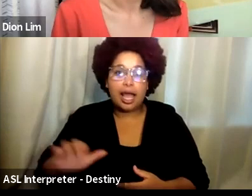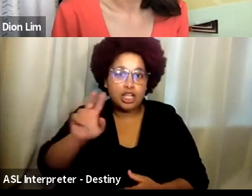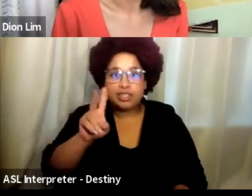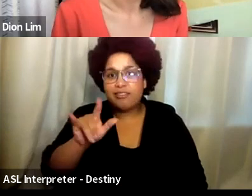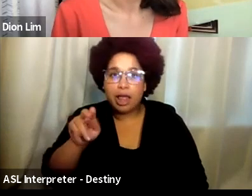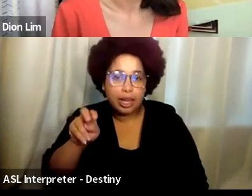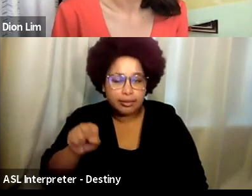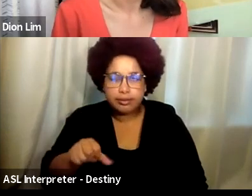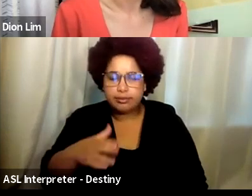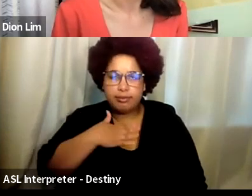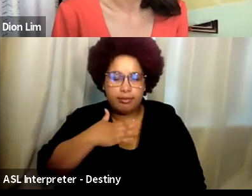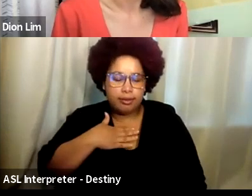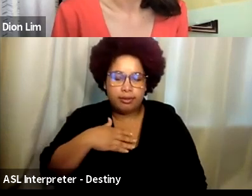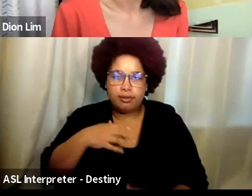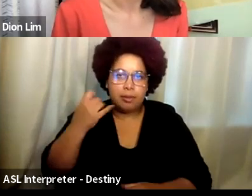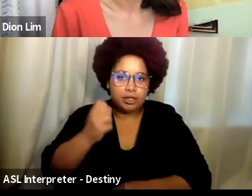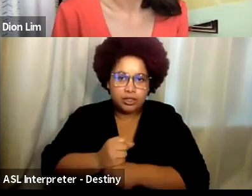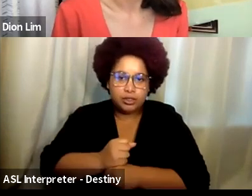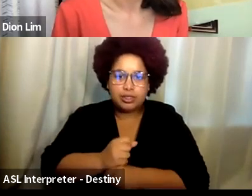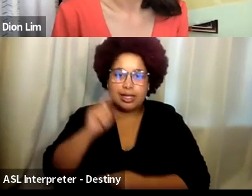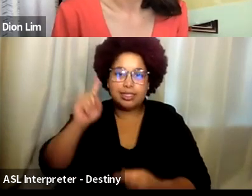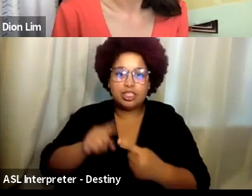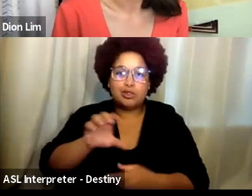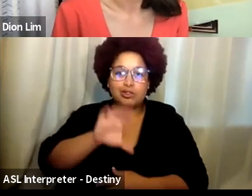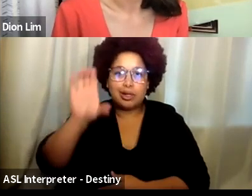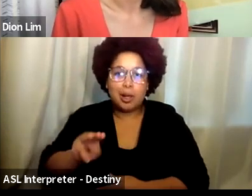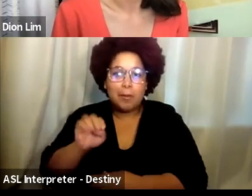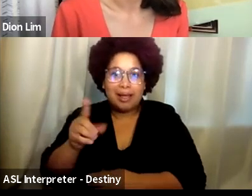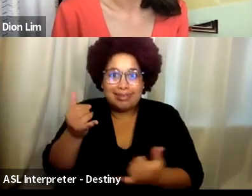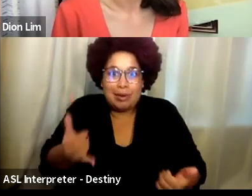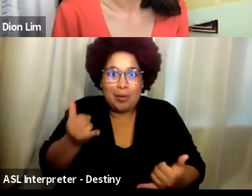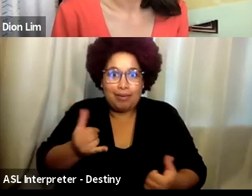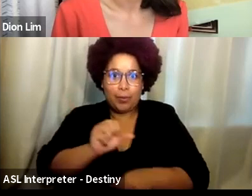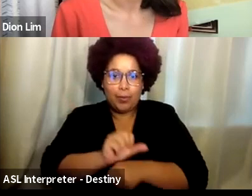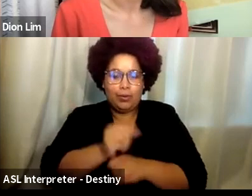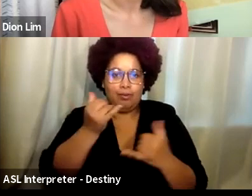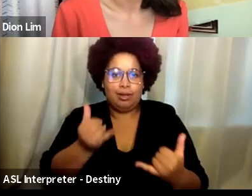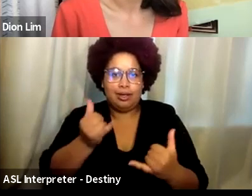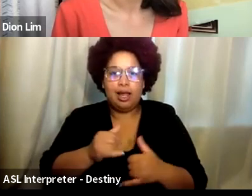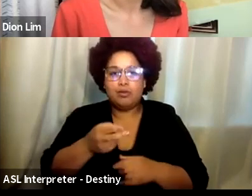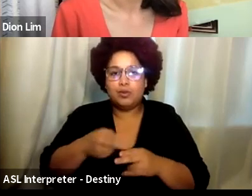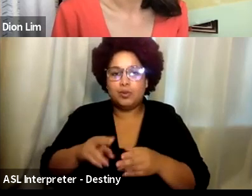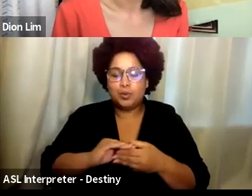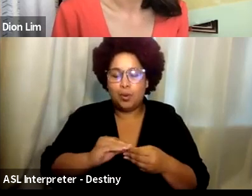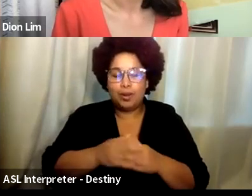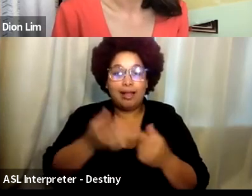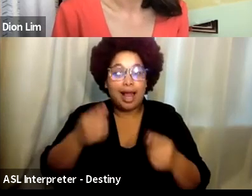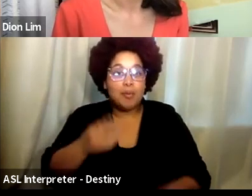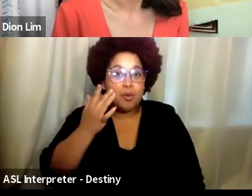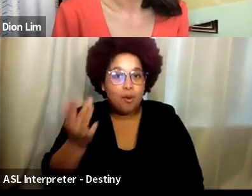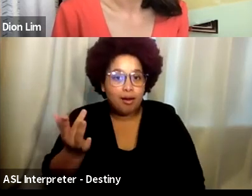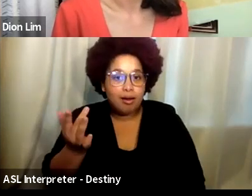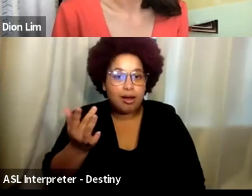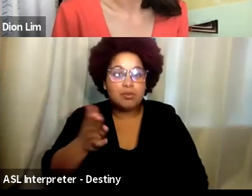villains up until, I would say, Chicago Med, the show that I'm currently on. And just a little anecdotal situation, that happened because I